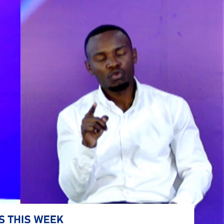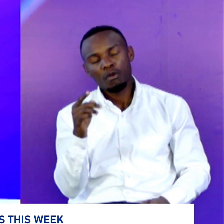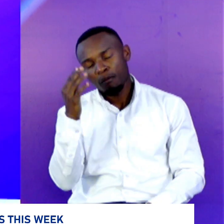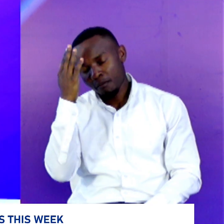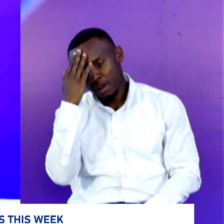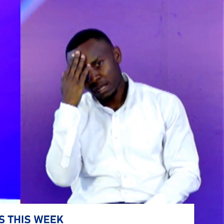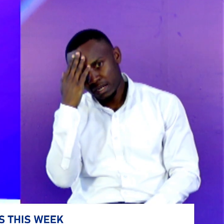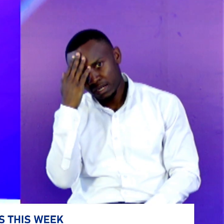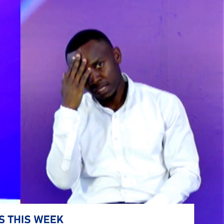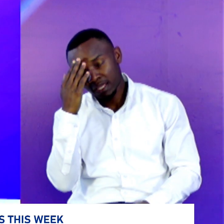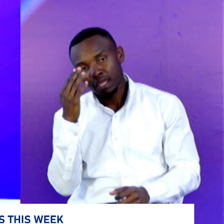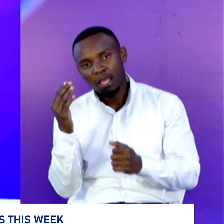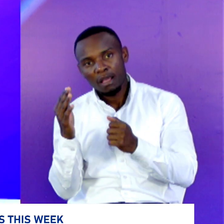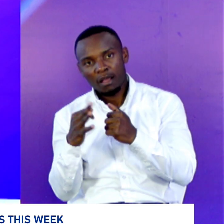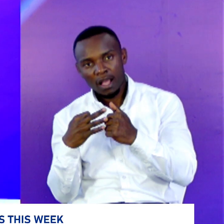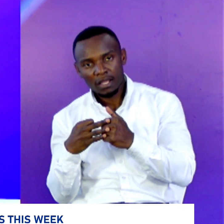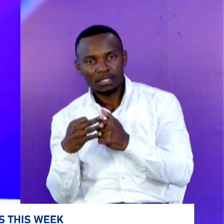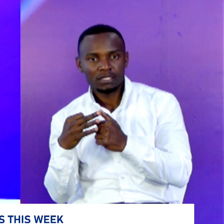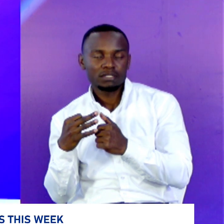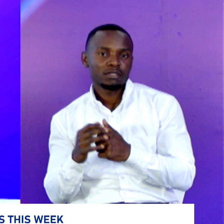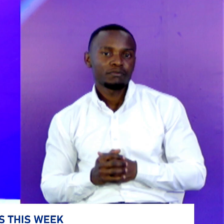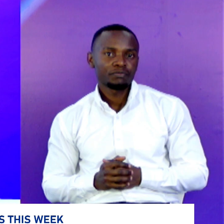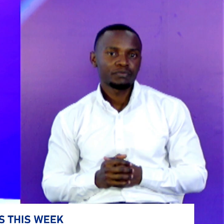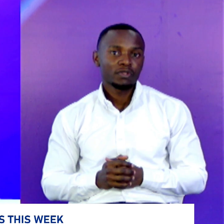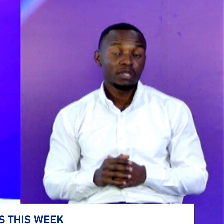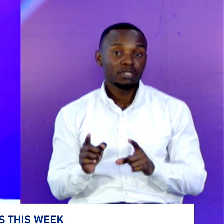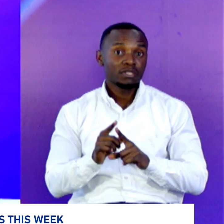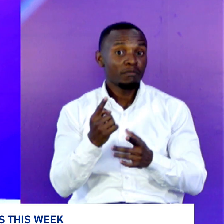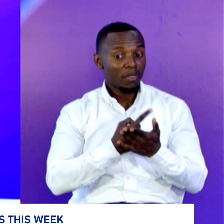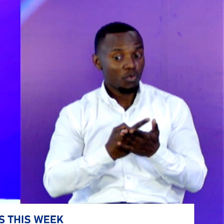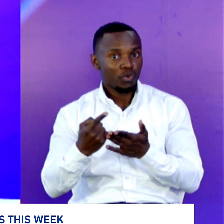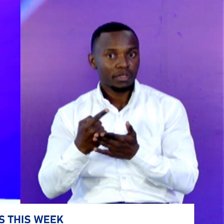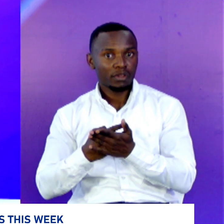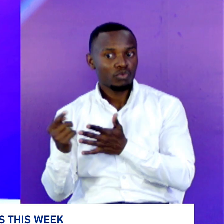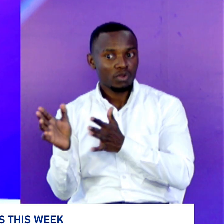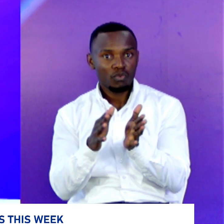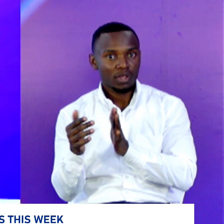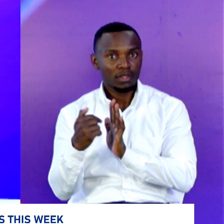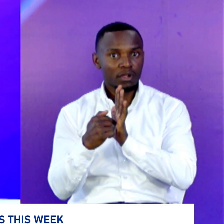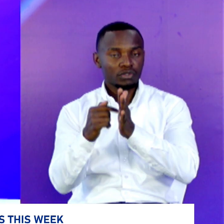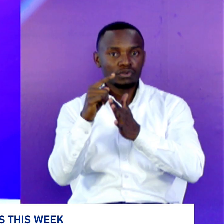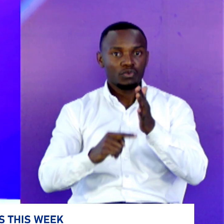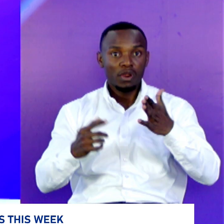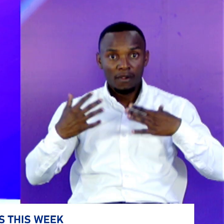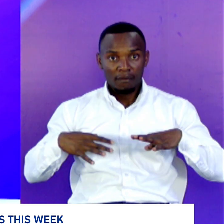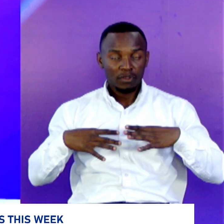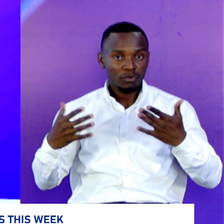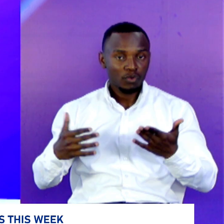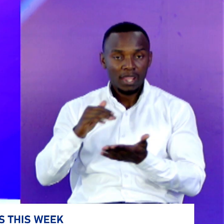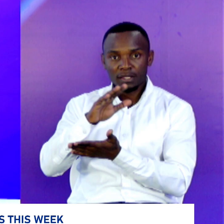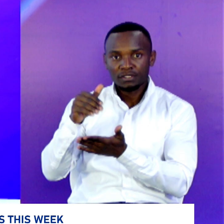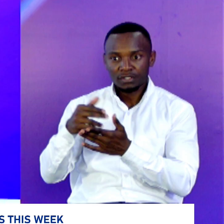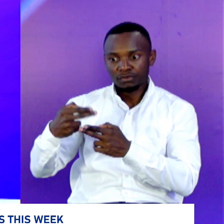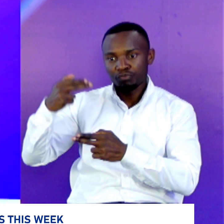August 18th, 2025. Now, according to the weekly forecast, residents in the Central Highlands,